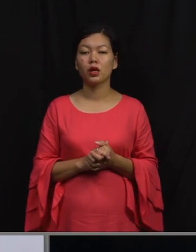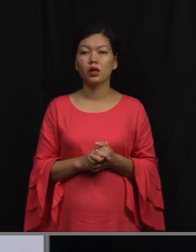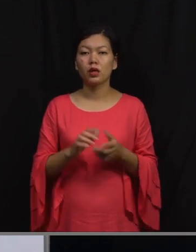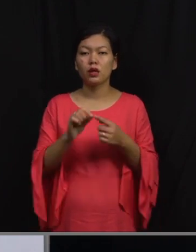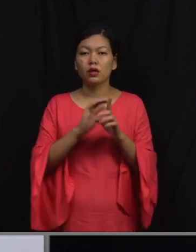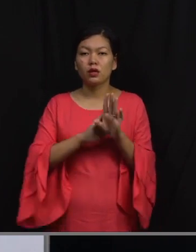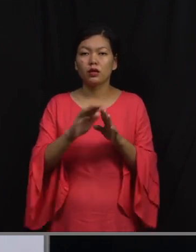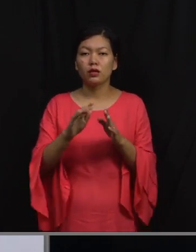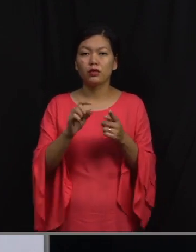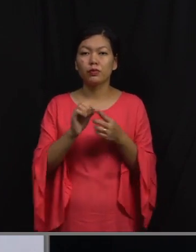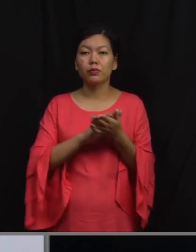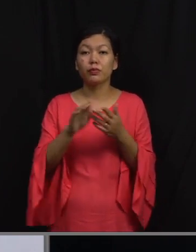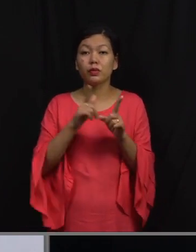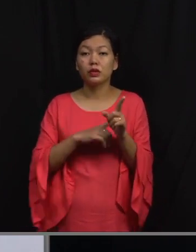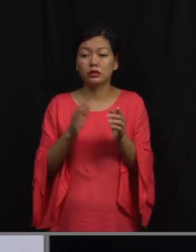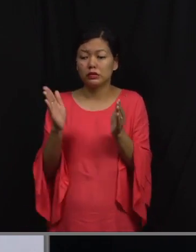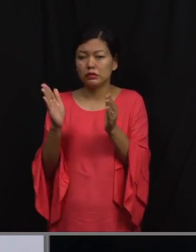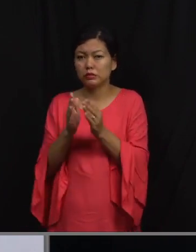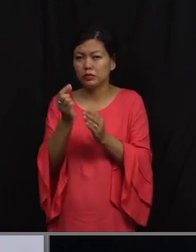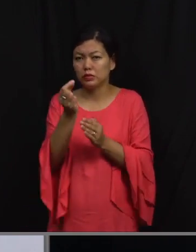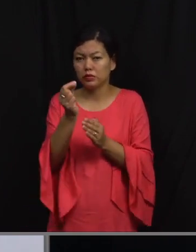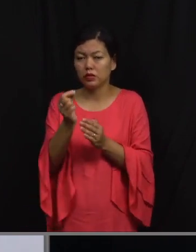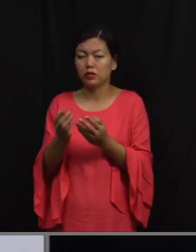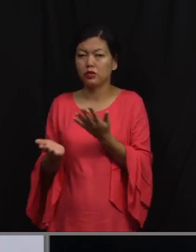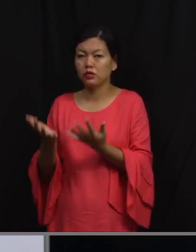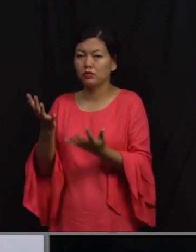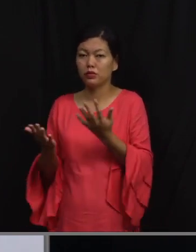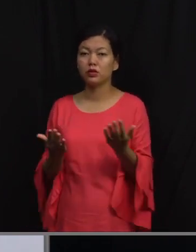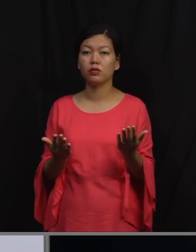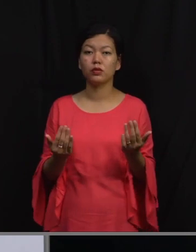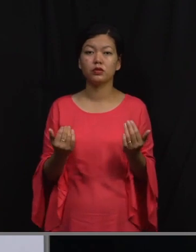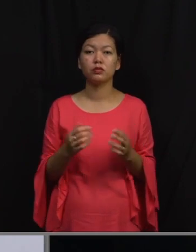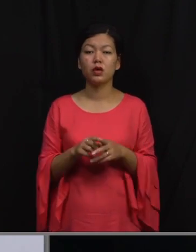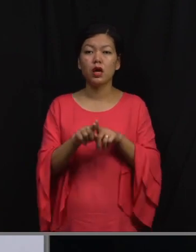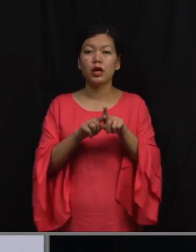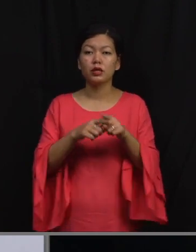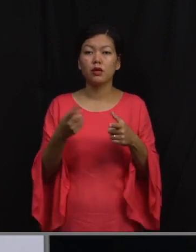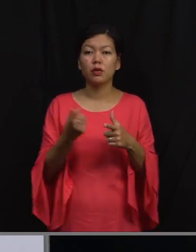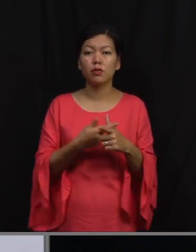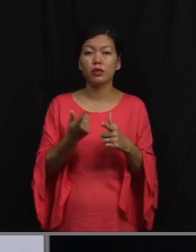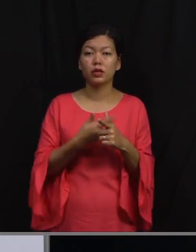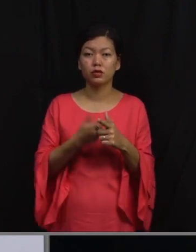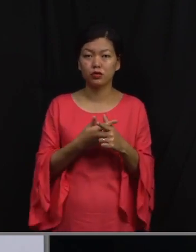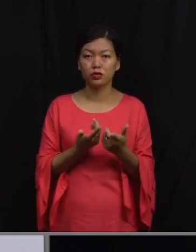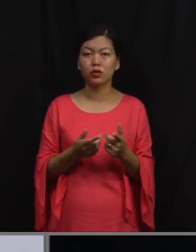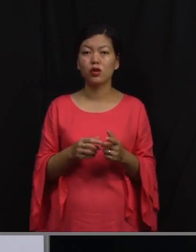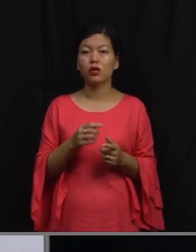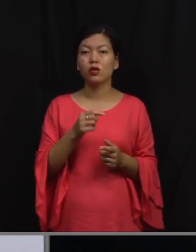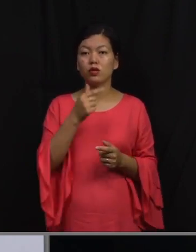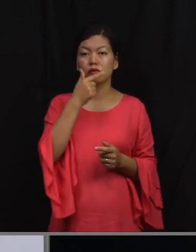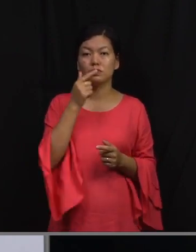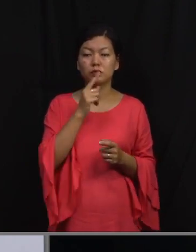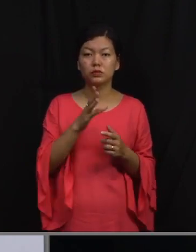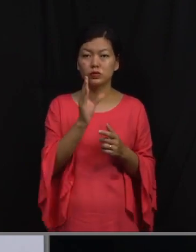objects, like suppose there's potato, 1 kg of potato, 2 kg of rice, right? Everything, everybody can measure. But here in physics lab, we are going